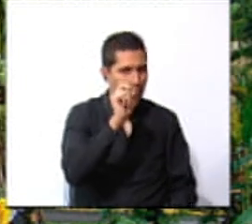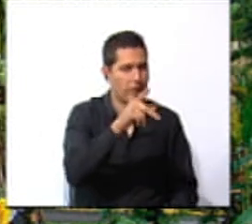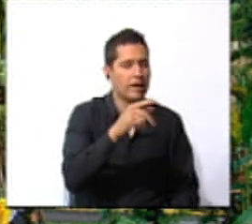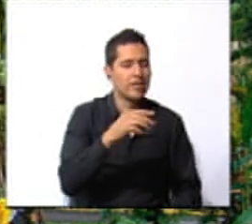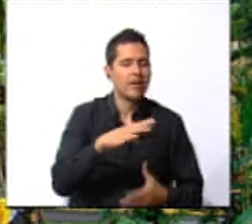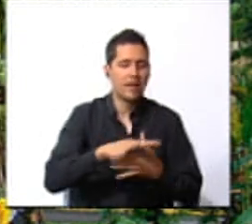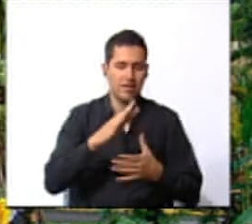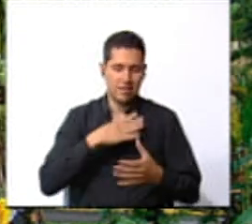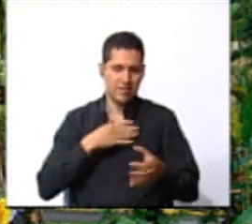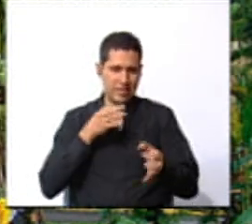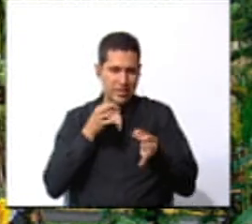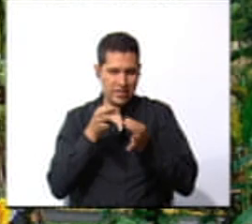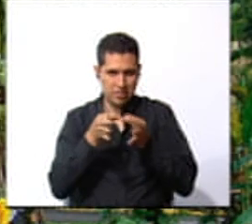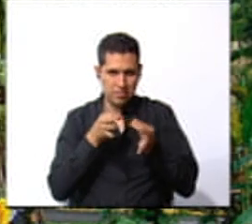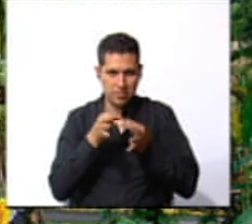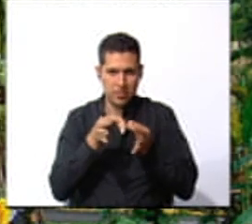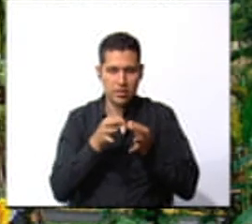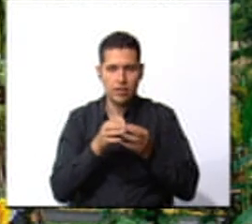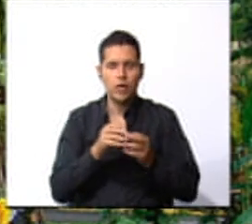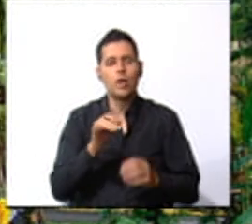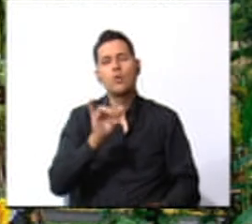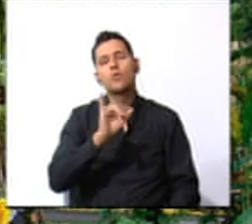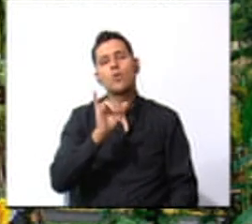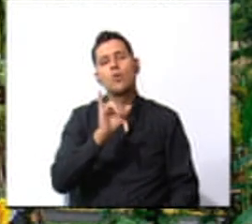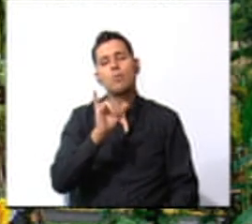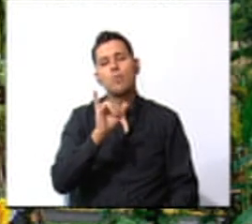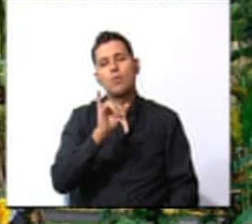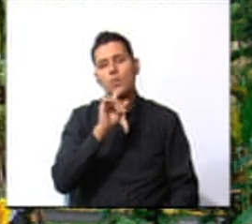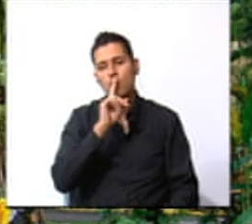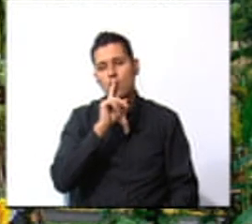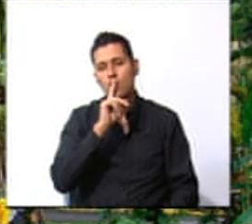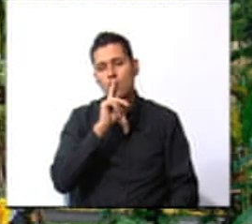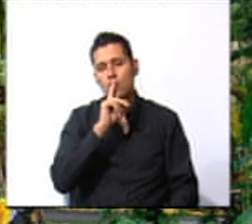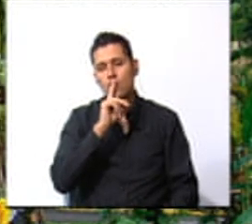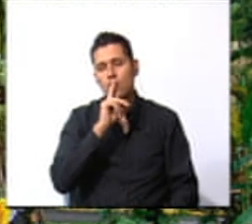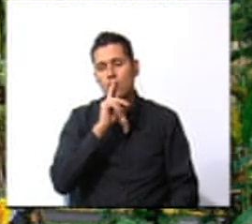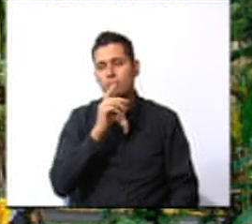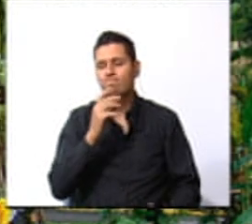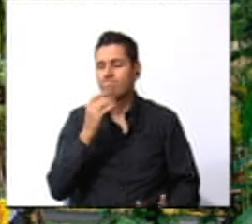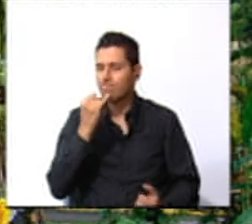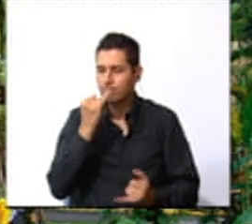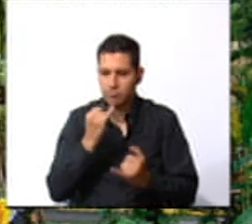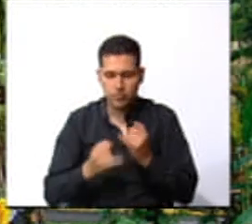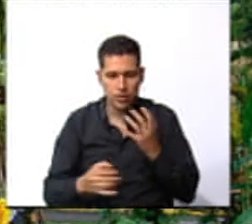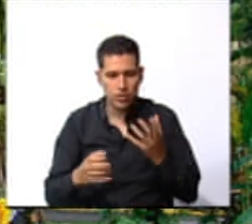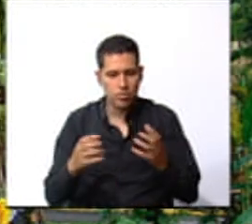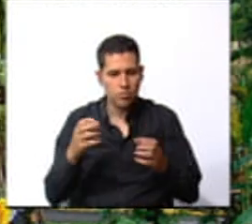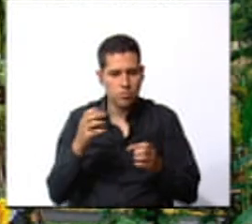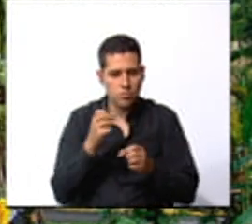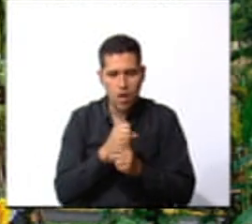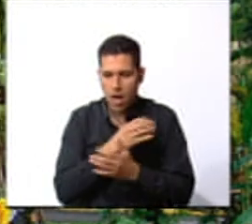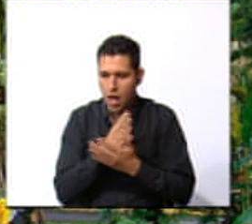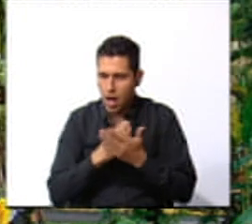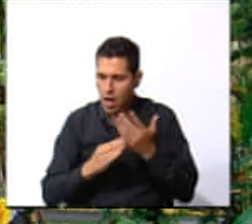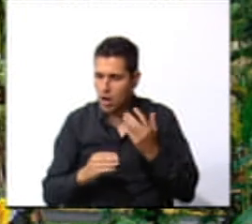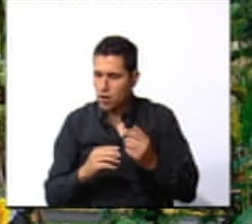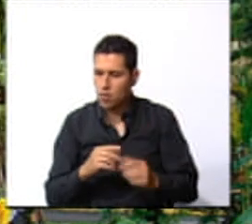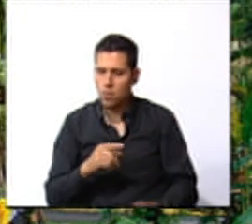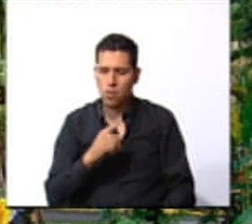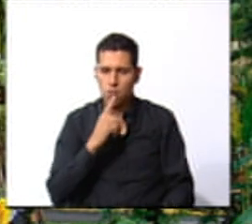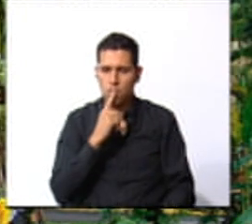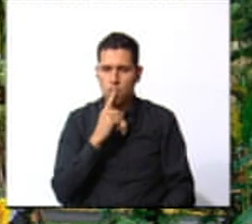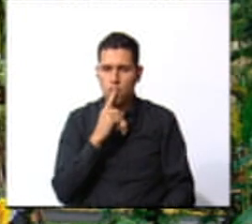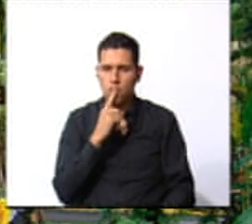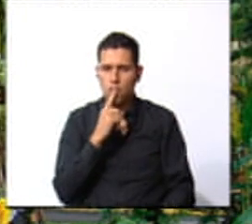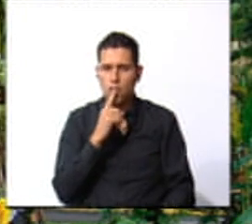explain. It's to conclude something that is not written. Algo